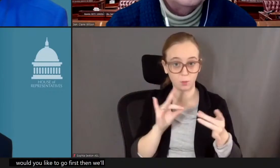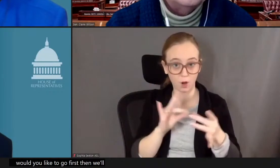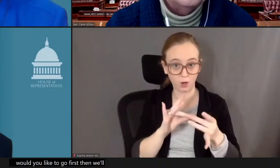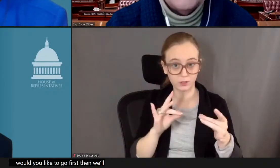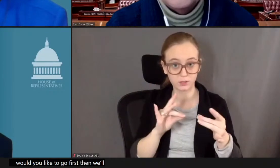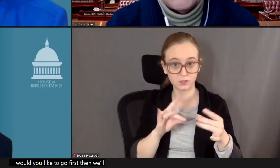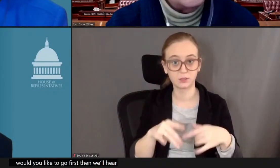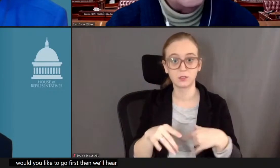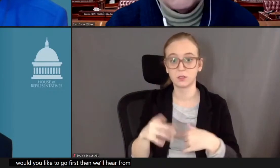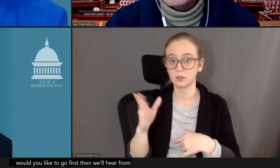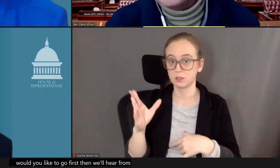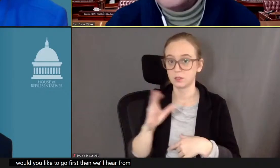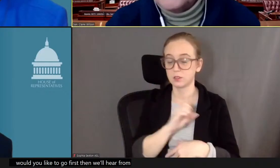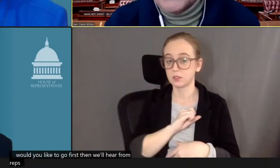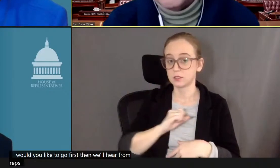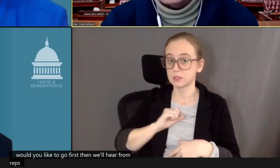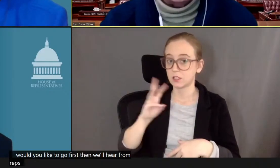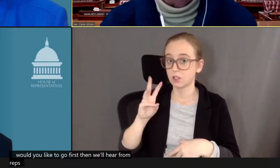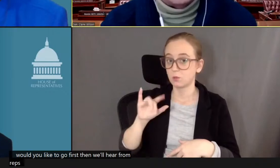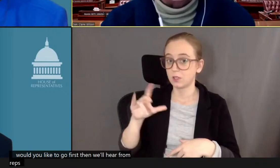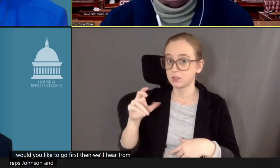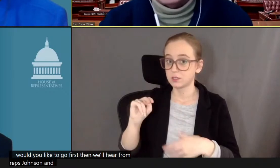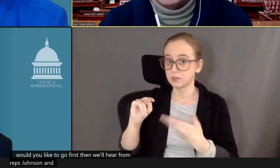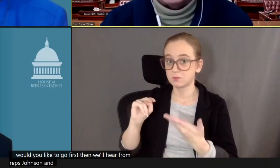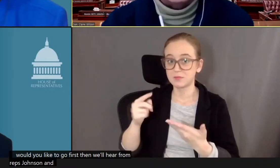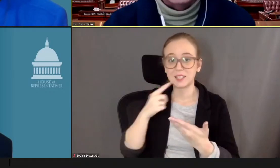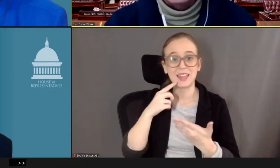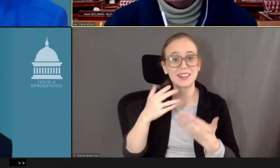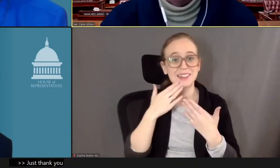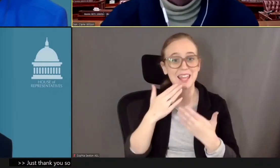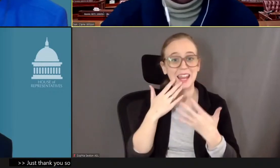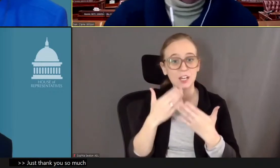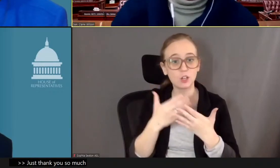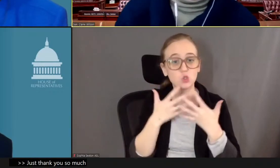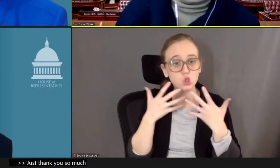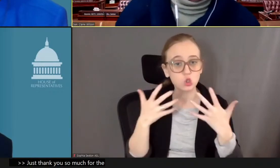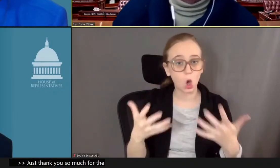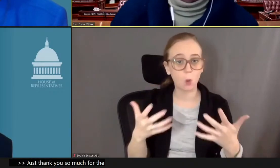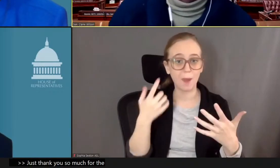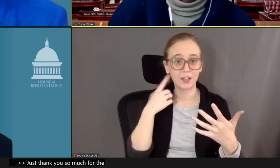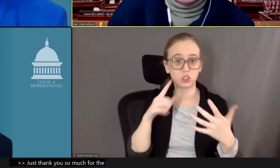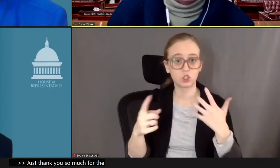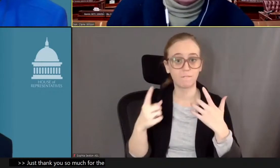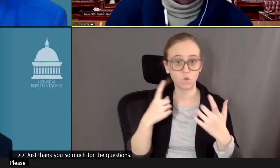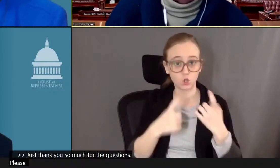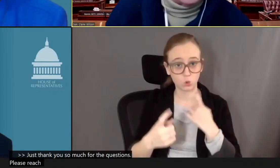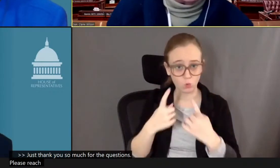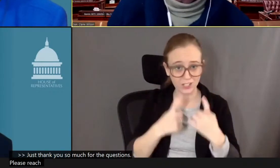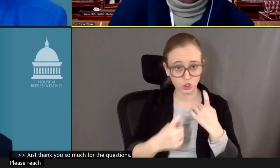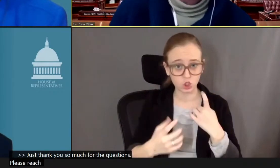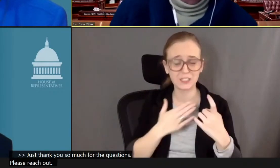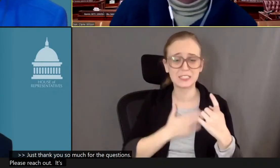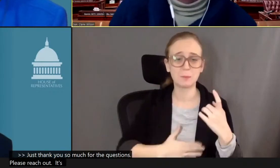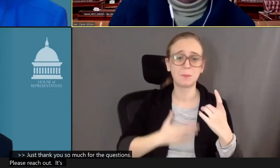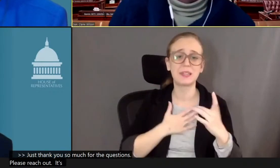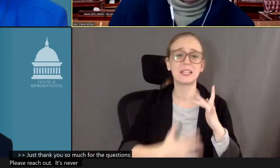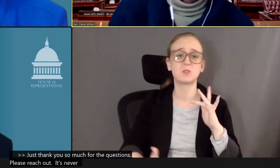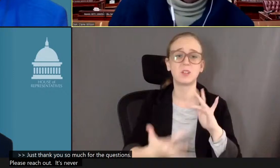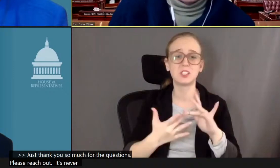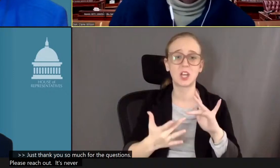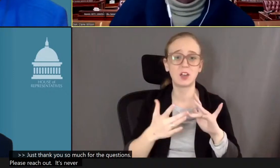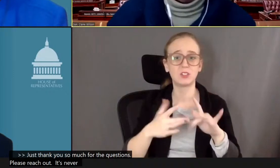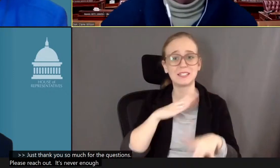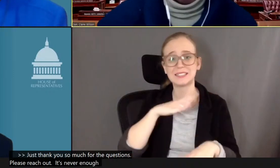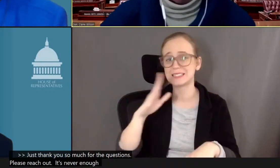Taylor? Just thank you so much for the questions. Please reach out. It's never enough time, but